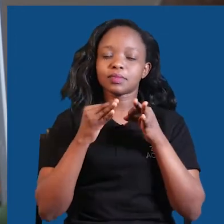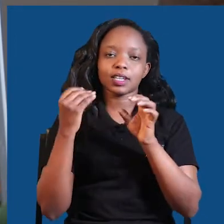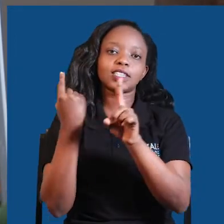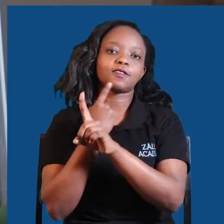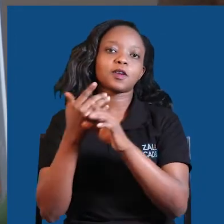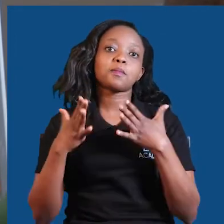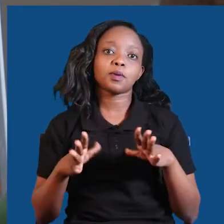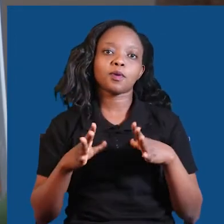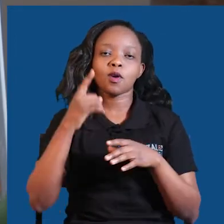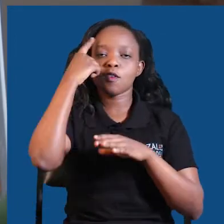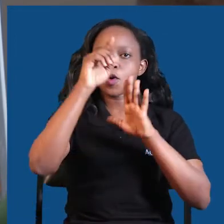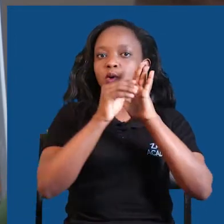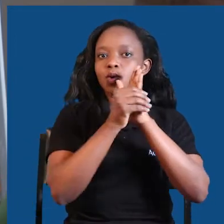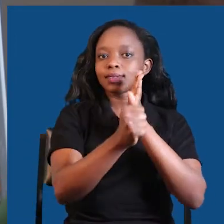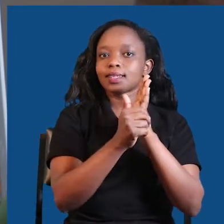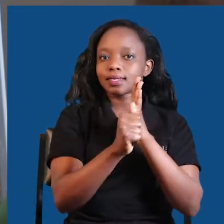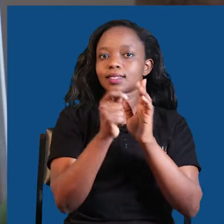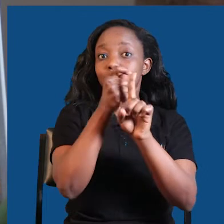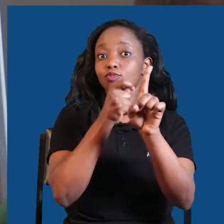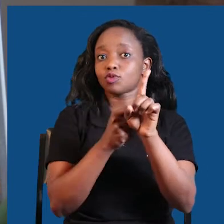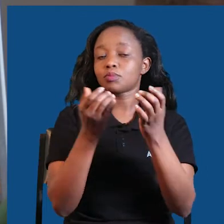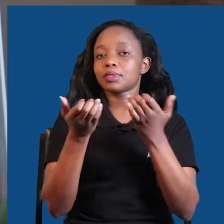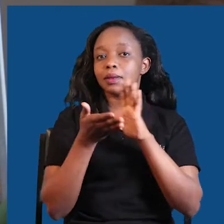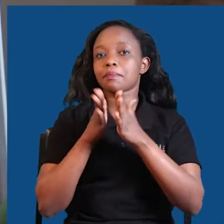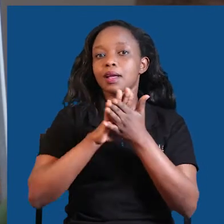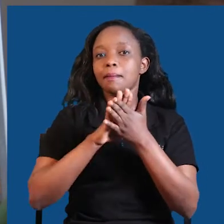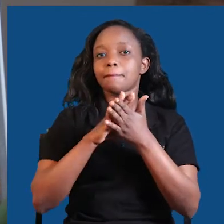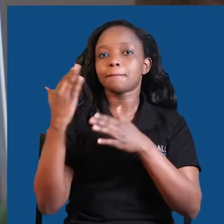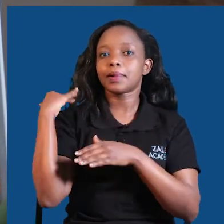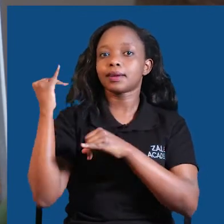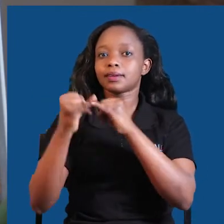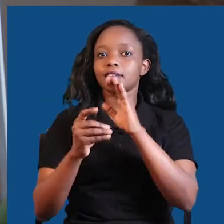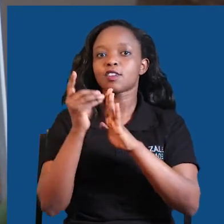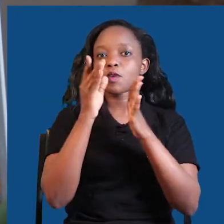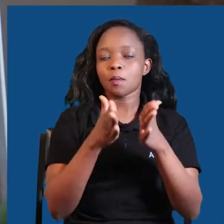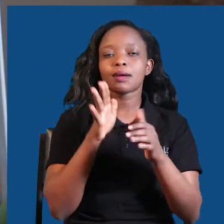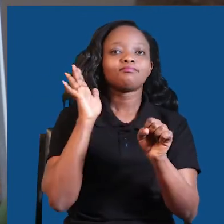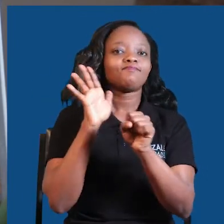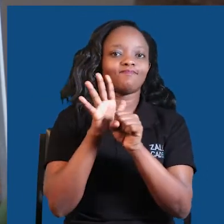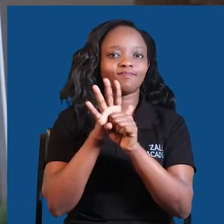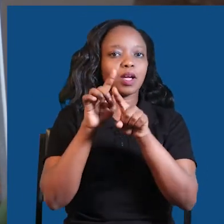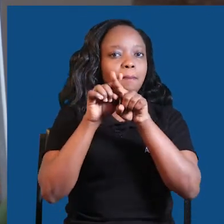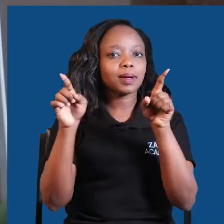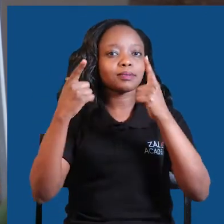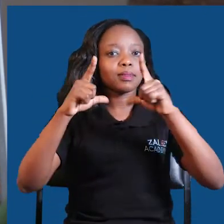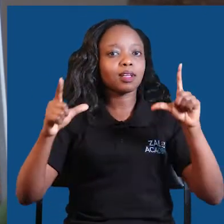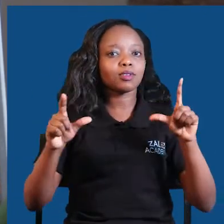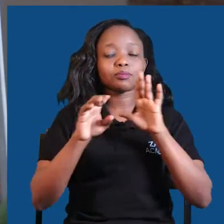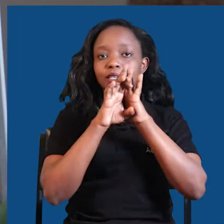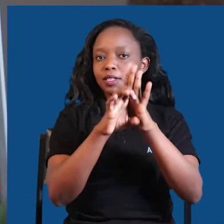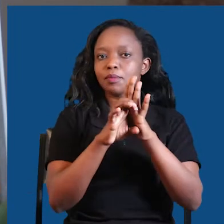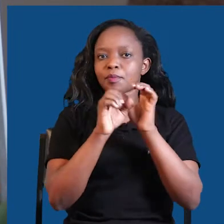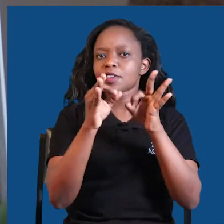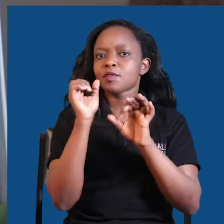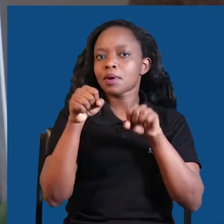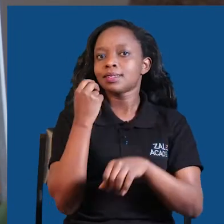and everyone. And for the skill set or the tools that you need to become a backend developer, there are so many, but the major